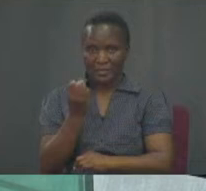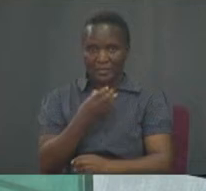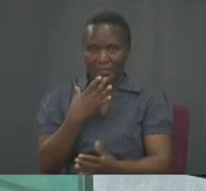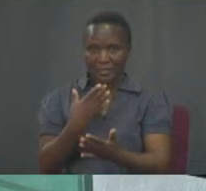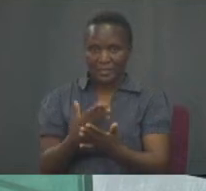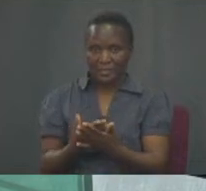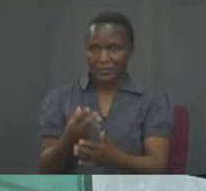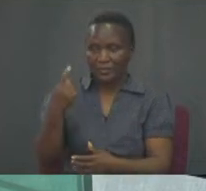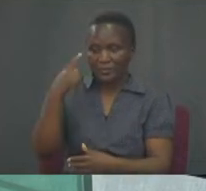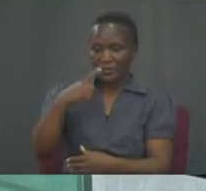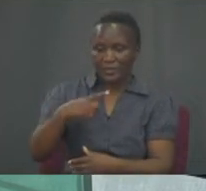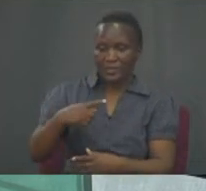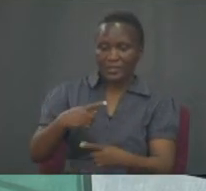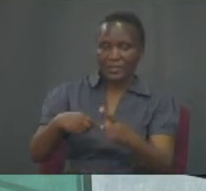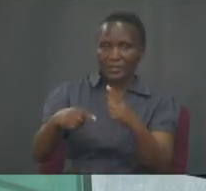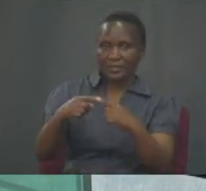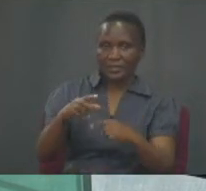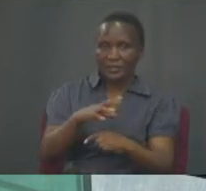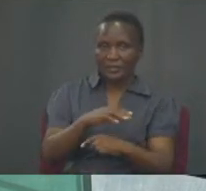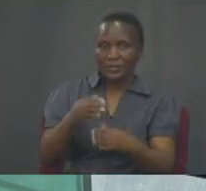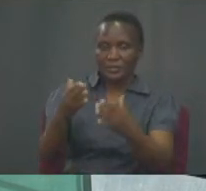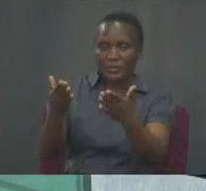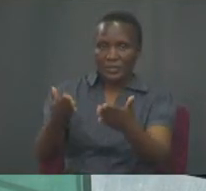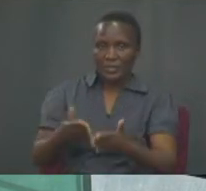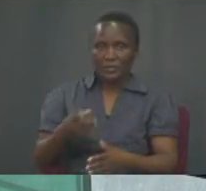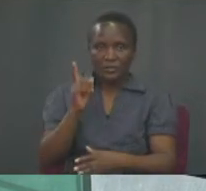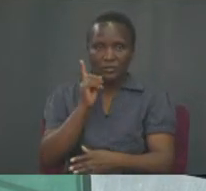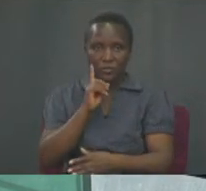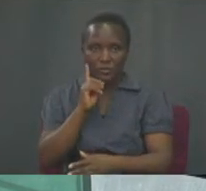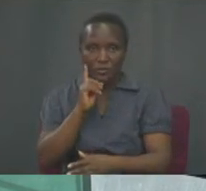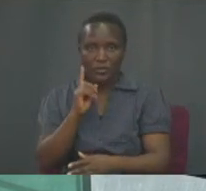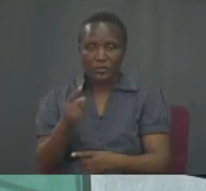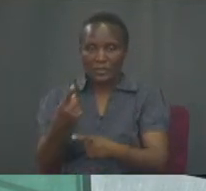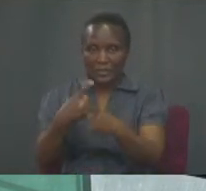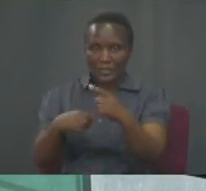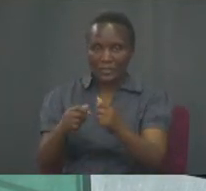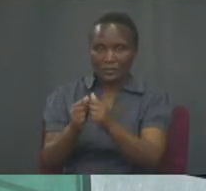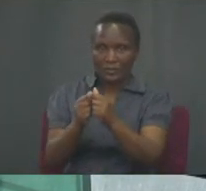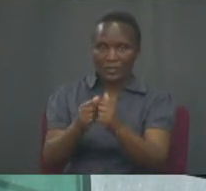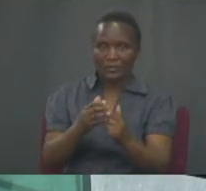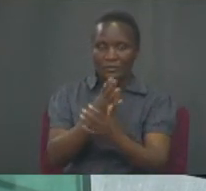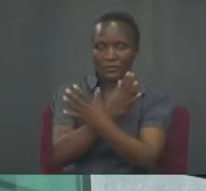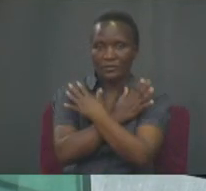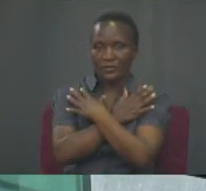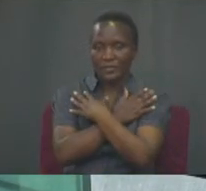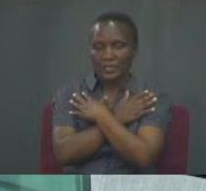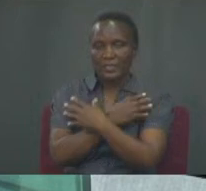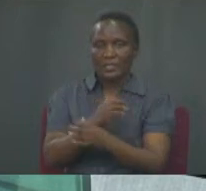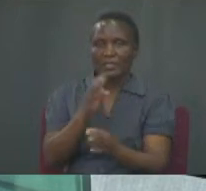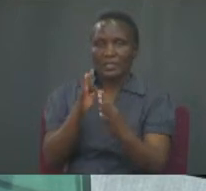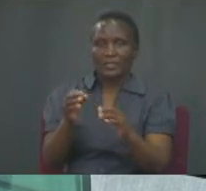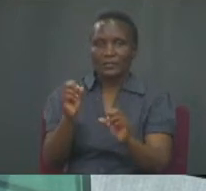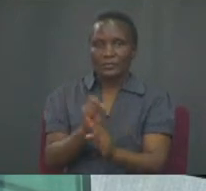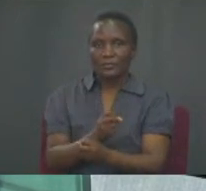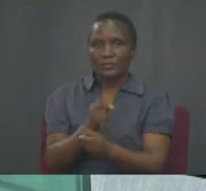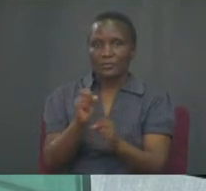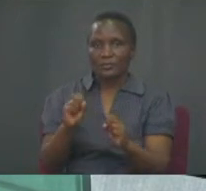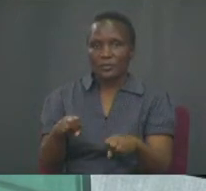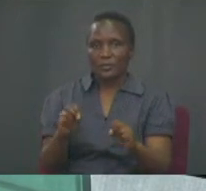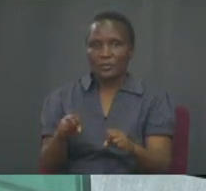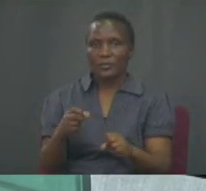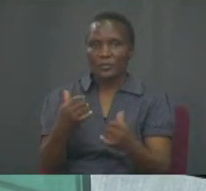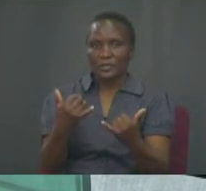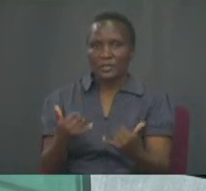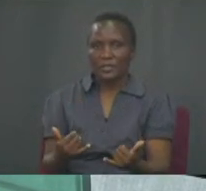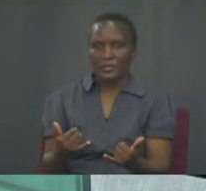for coming this evening, and we invite you tomorrow. Also come with a friend if possible. And now I'd like to invite Pastor